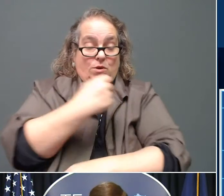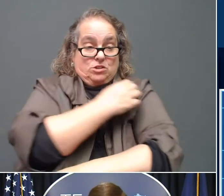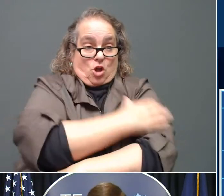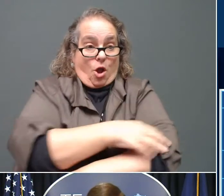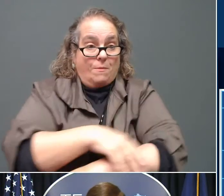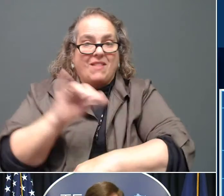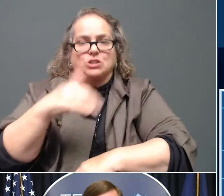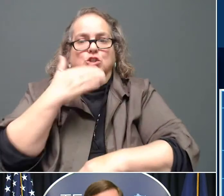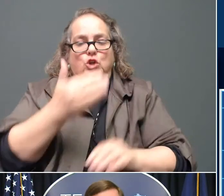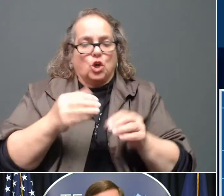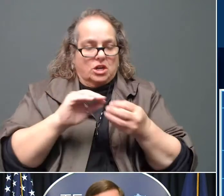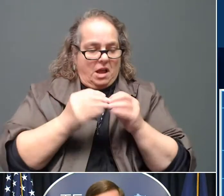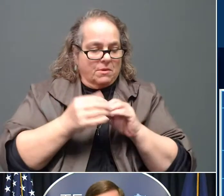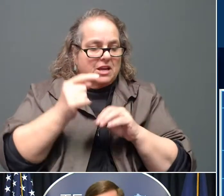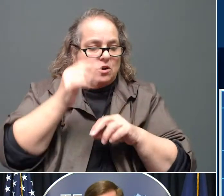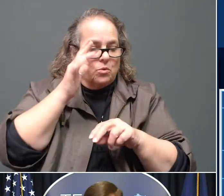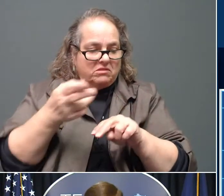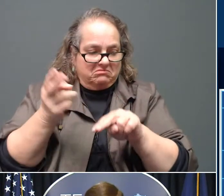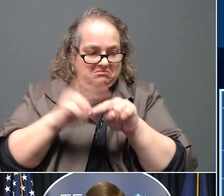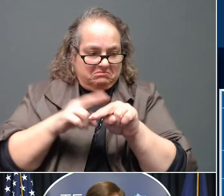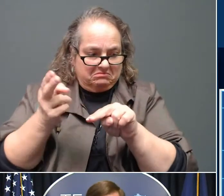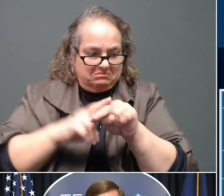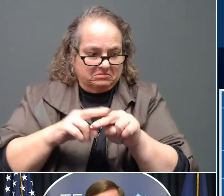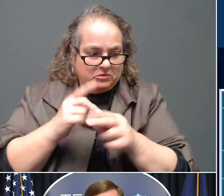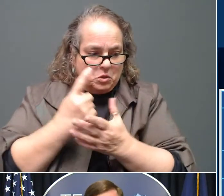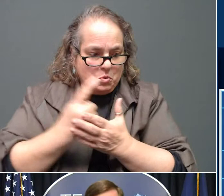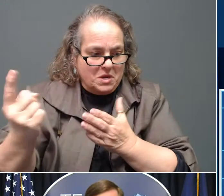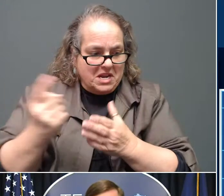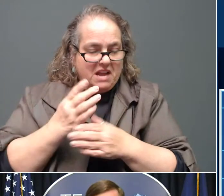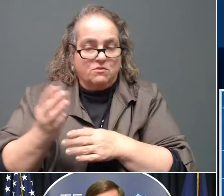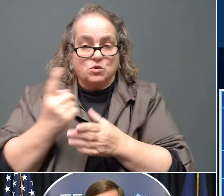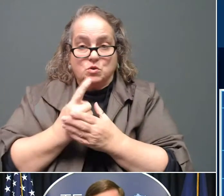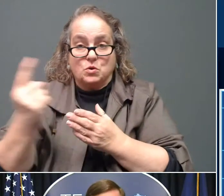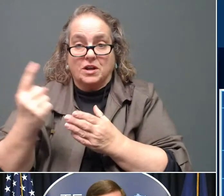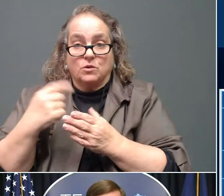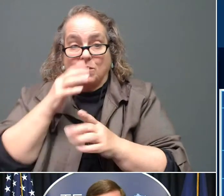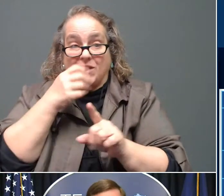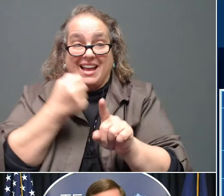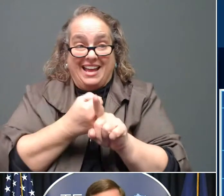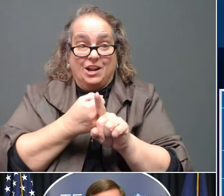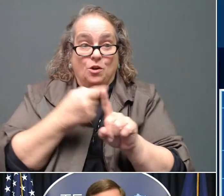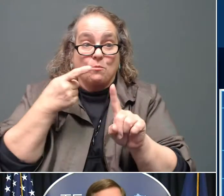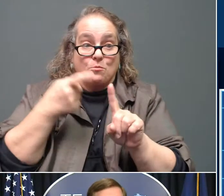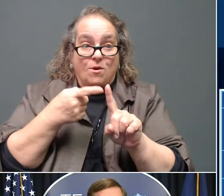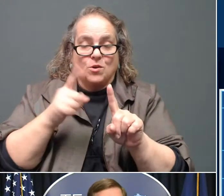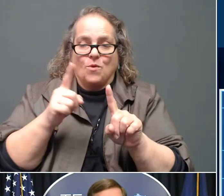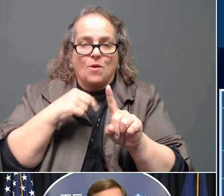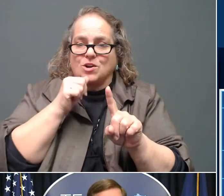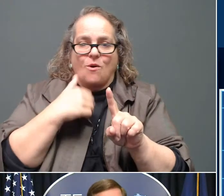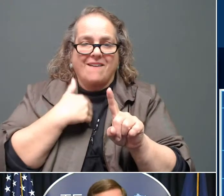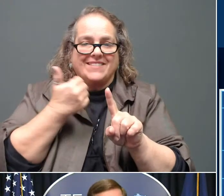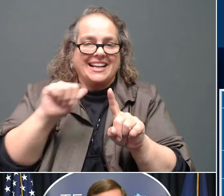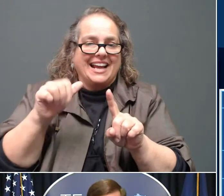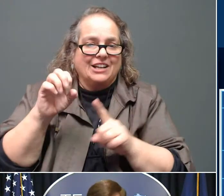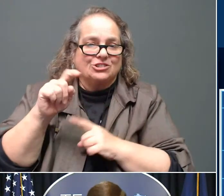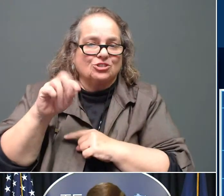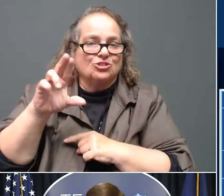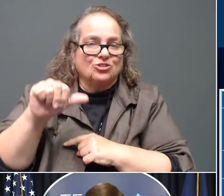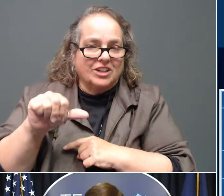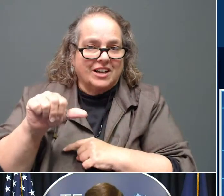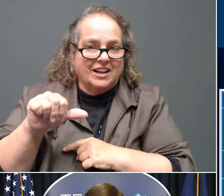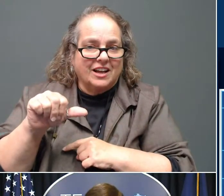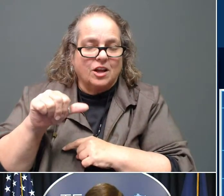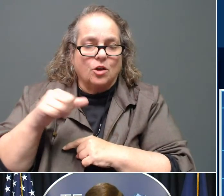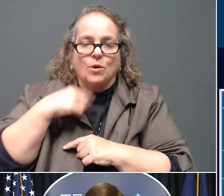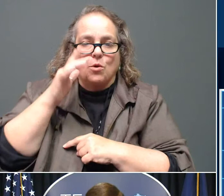increase week after week because we're going to hit a point where we don't have any extra. We'll only have what's being sent